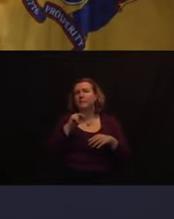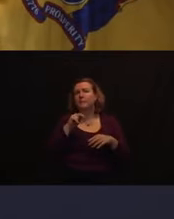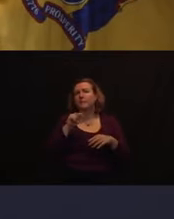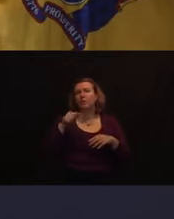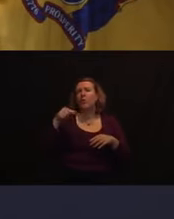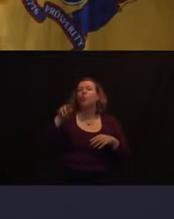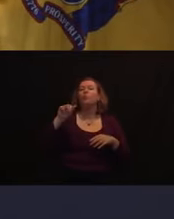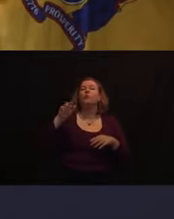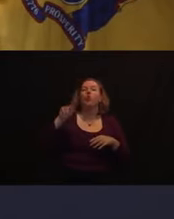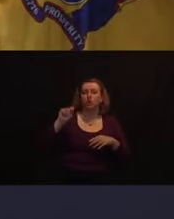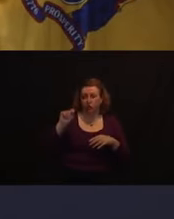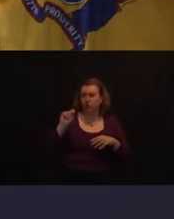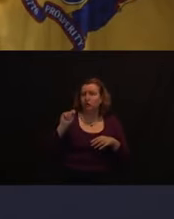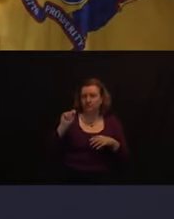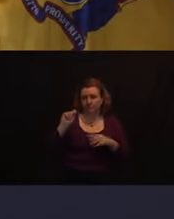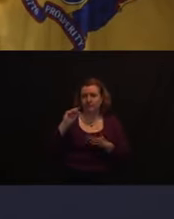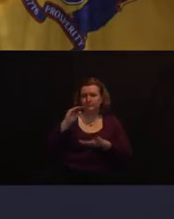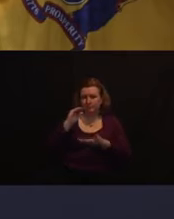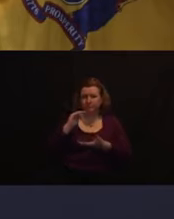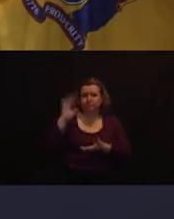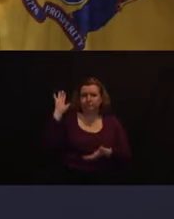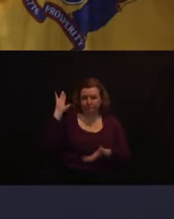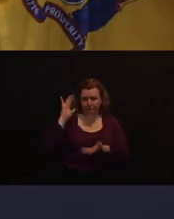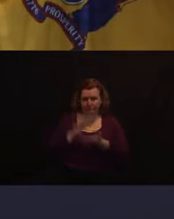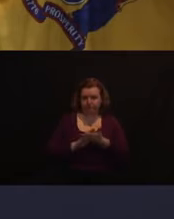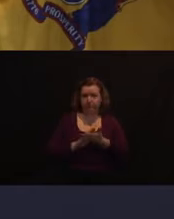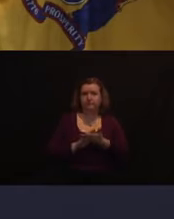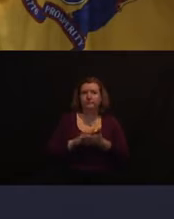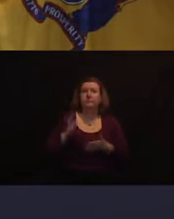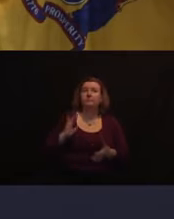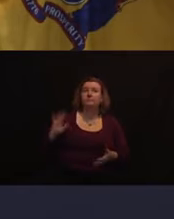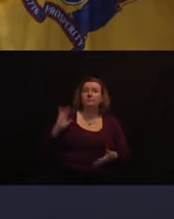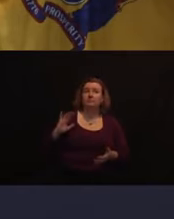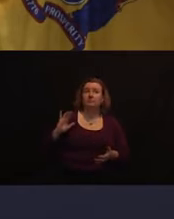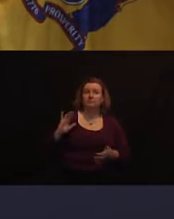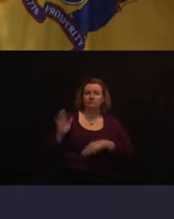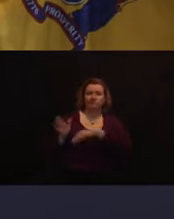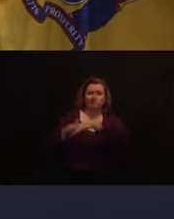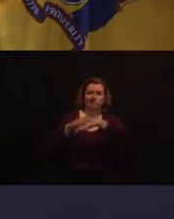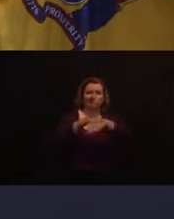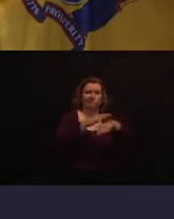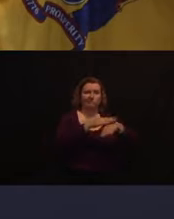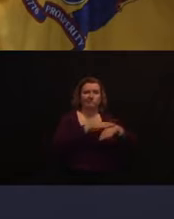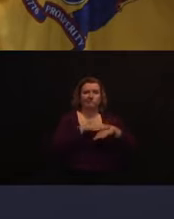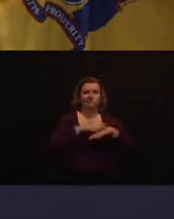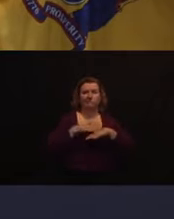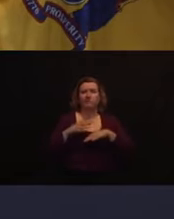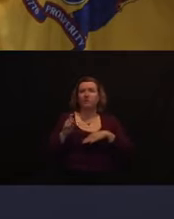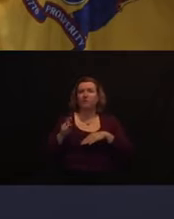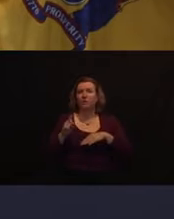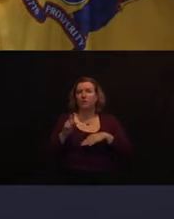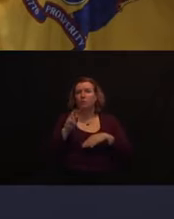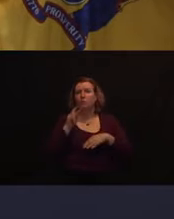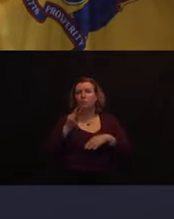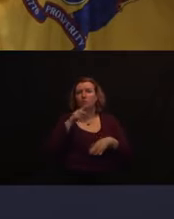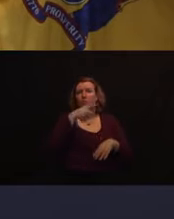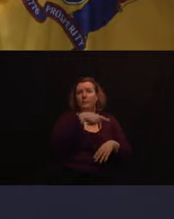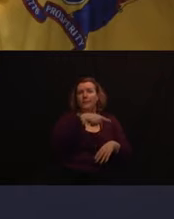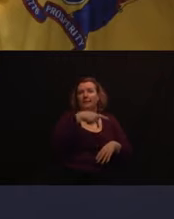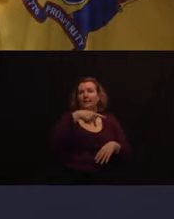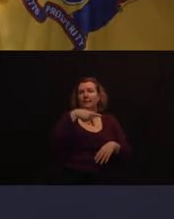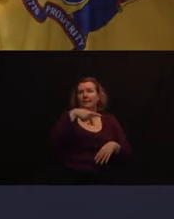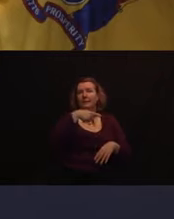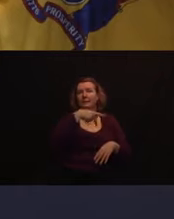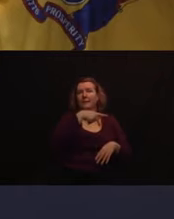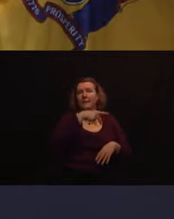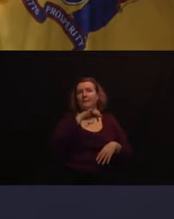As a reminder, the patrons, the bartender would recommend that they mind their P's and Q's. Pat, thank you for